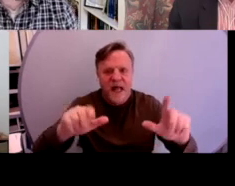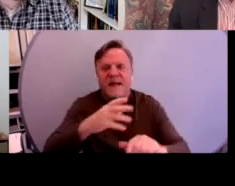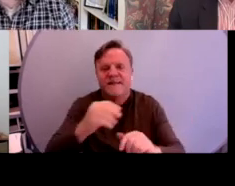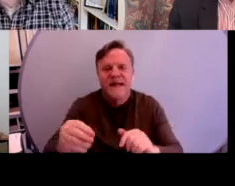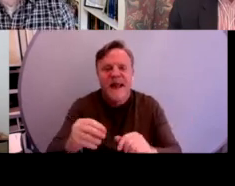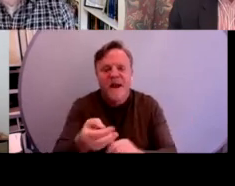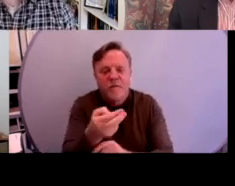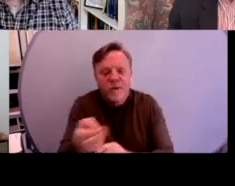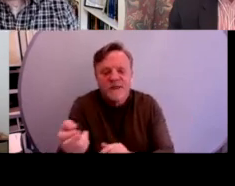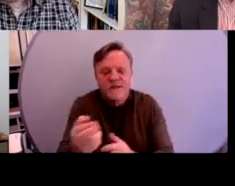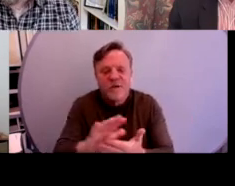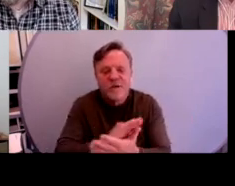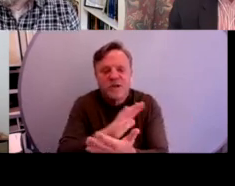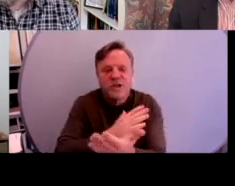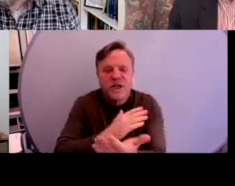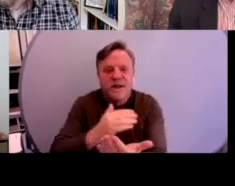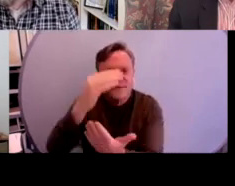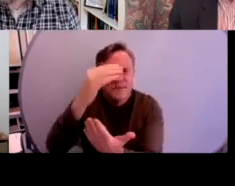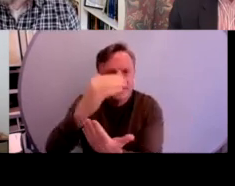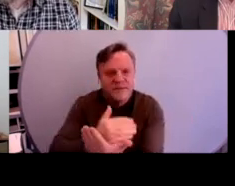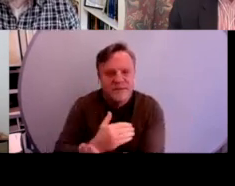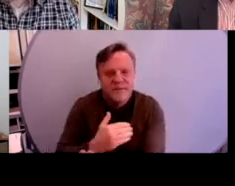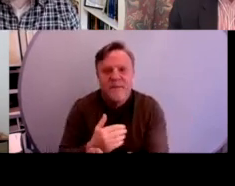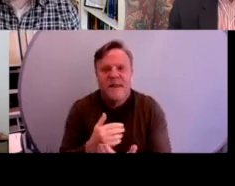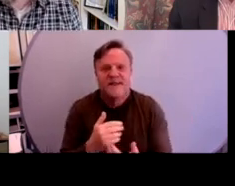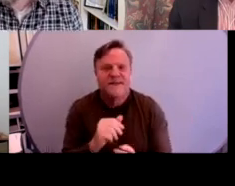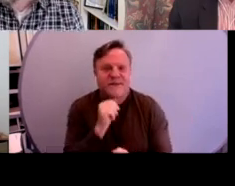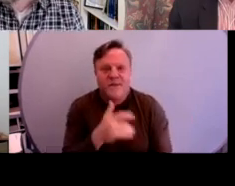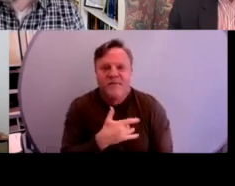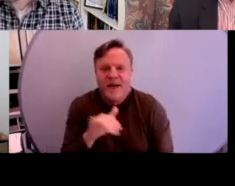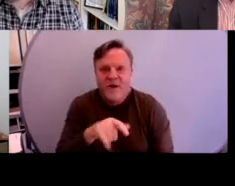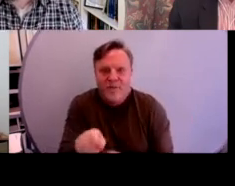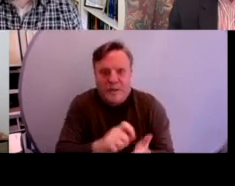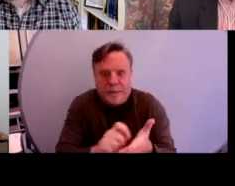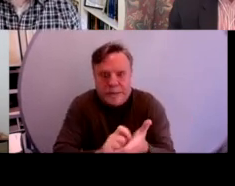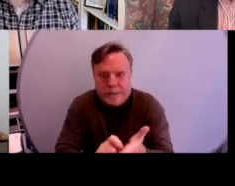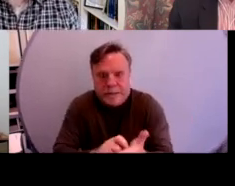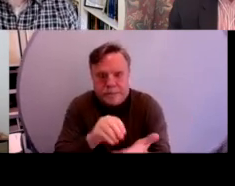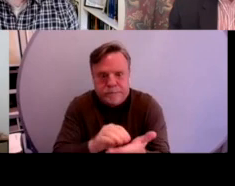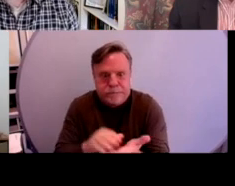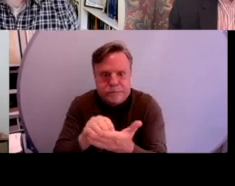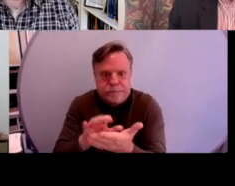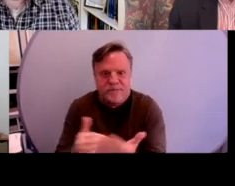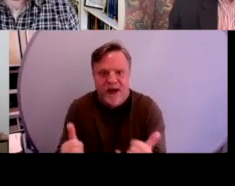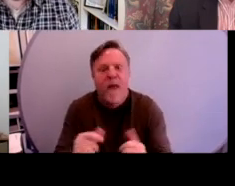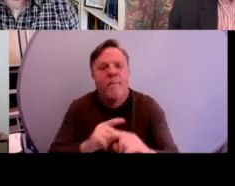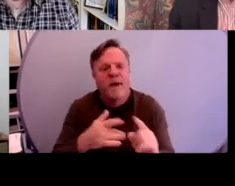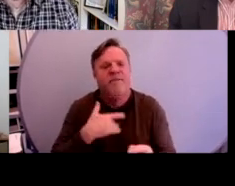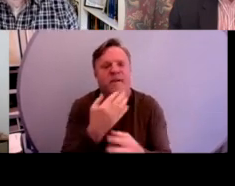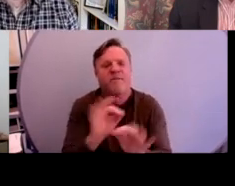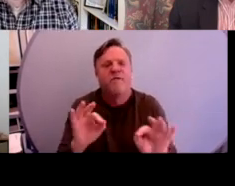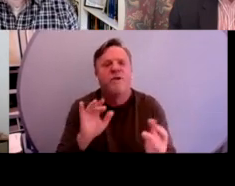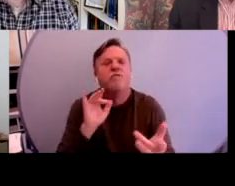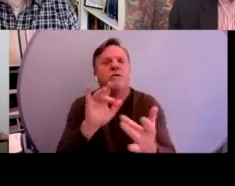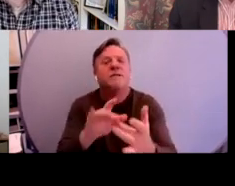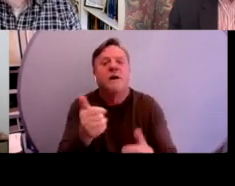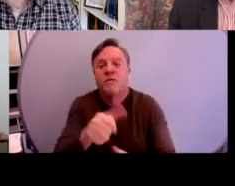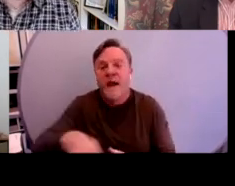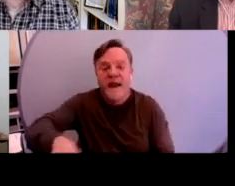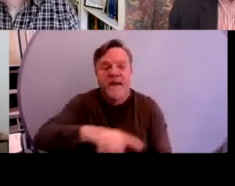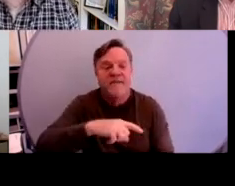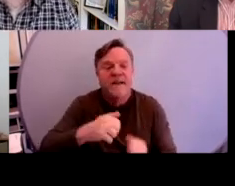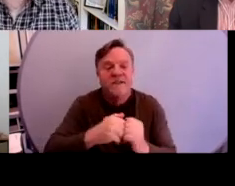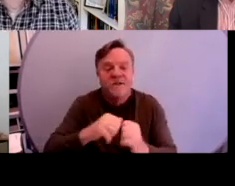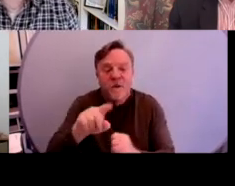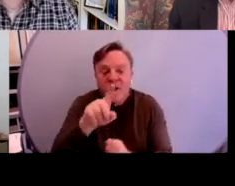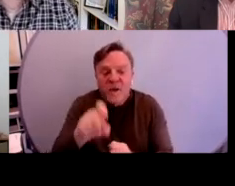sheet as well. So don't feel like you need to scribble those down right now, but do feel free to reach out to any of us with